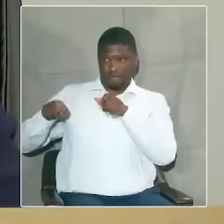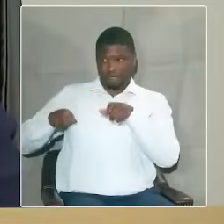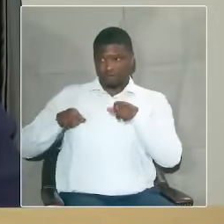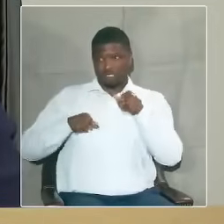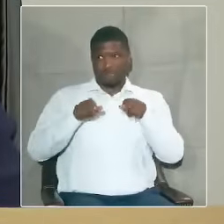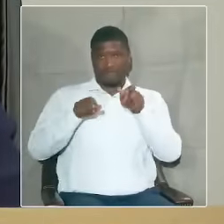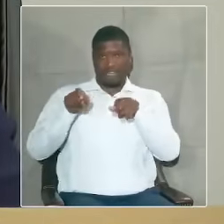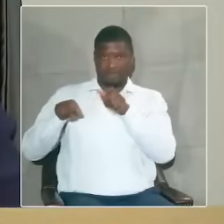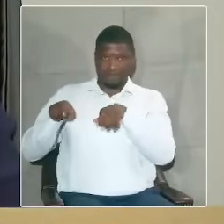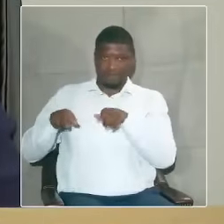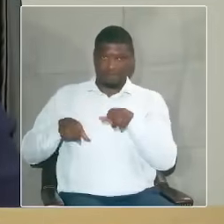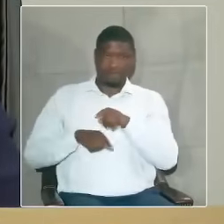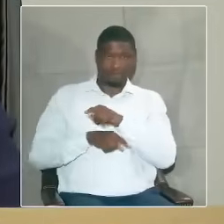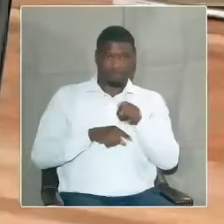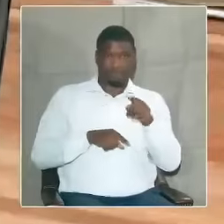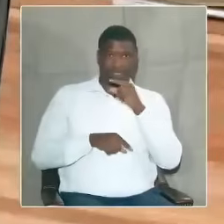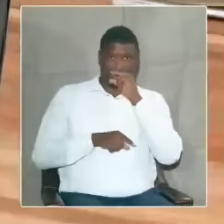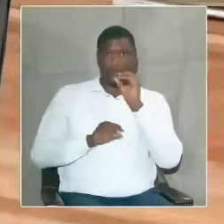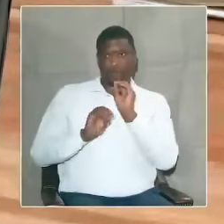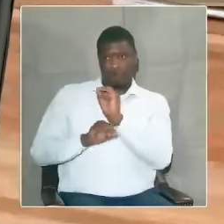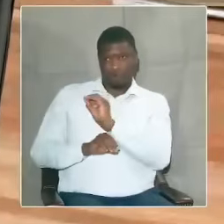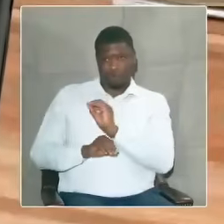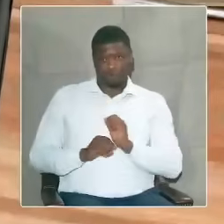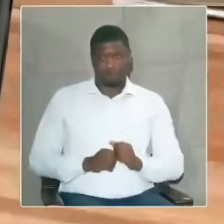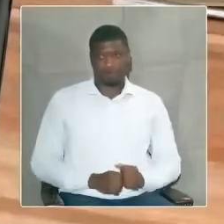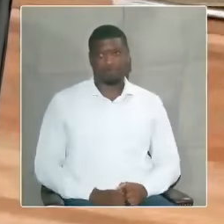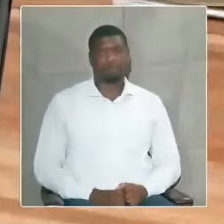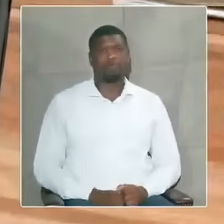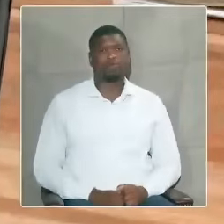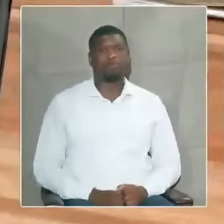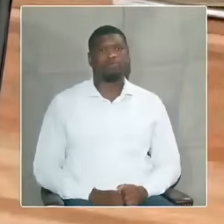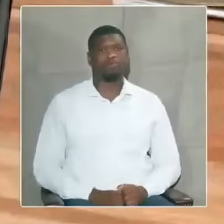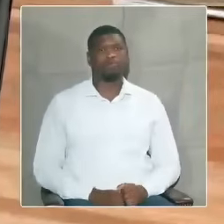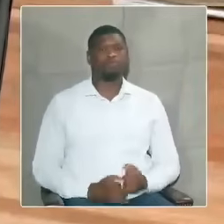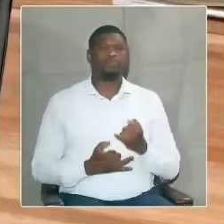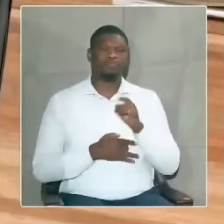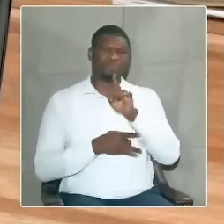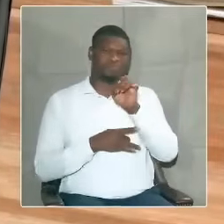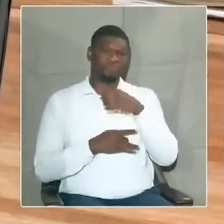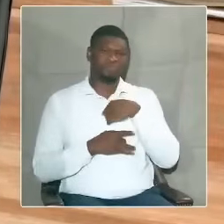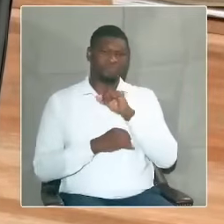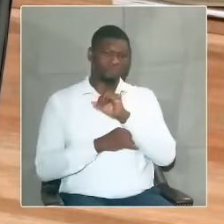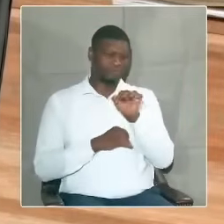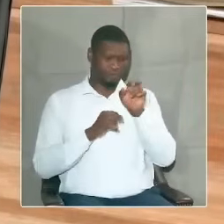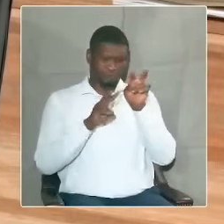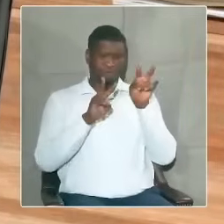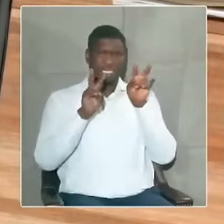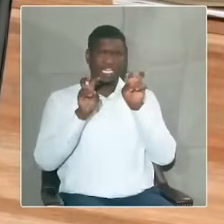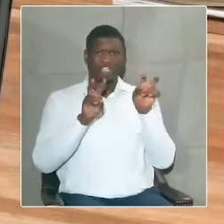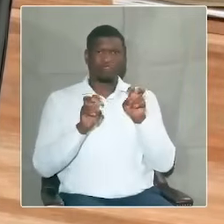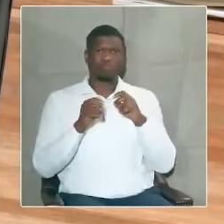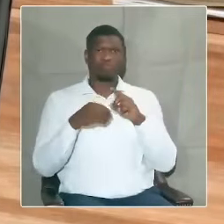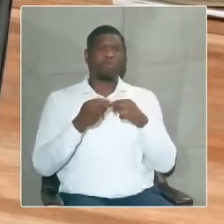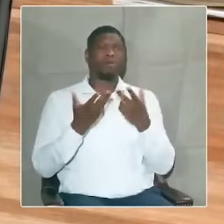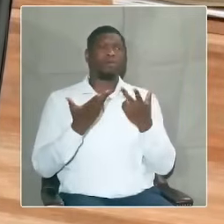Yes, can I ask, as I understand, those issues involve issues of crime